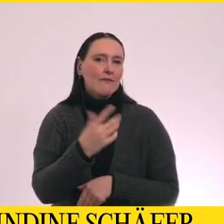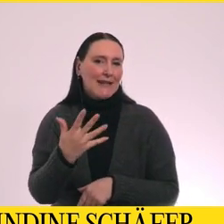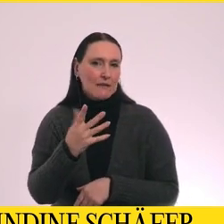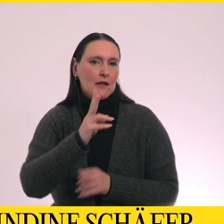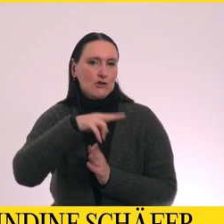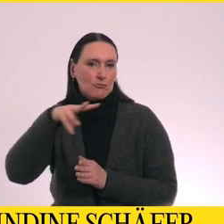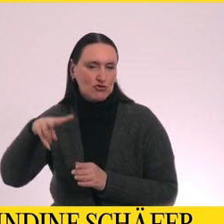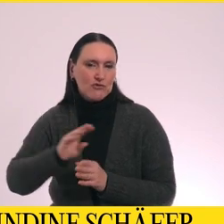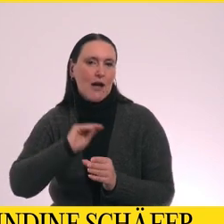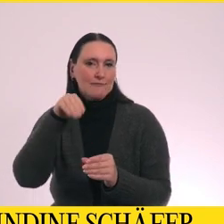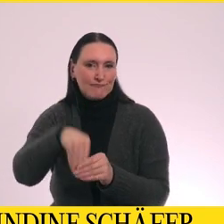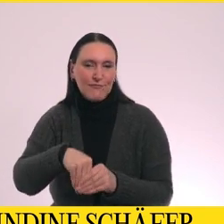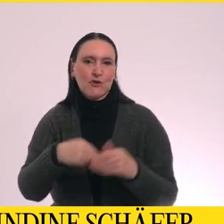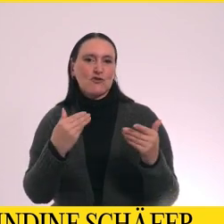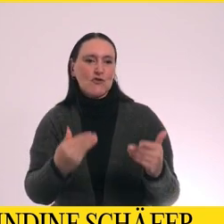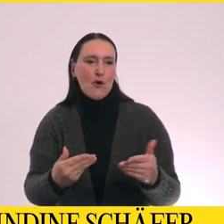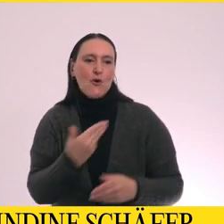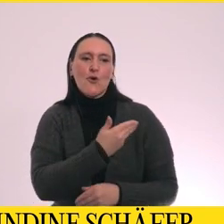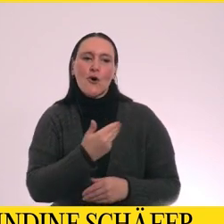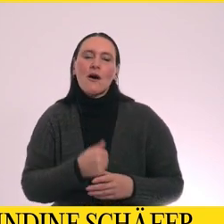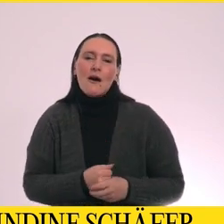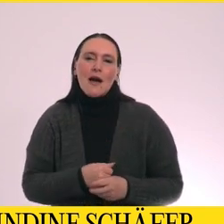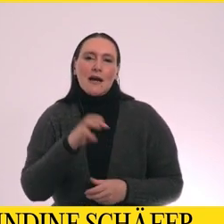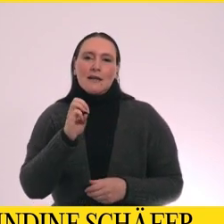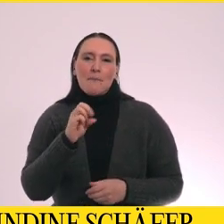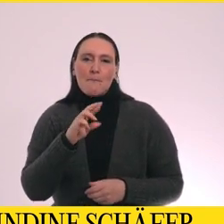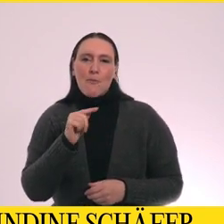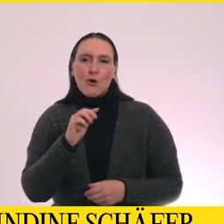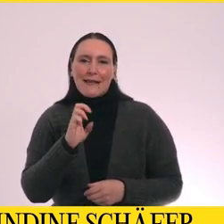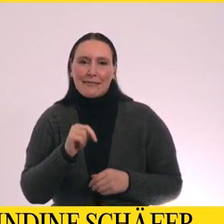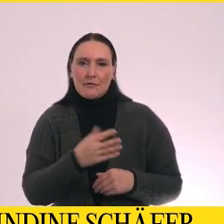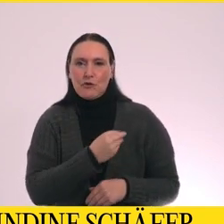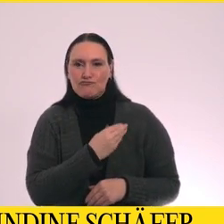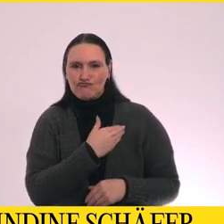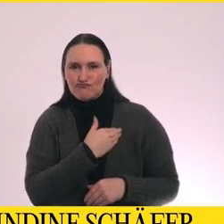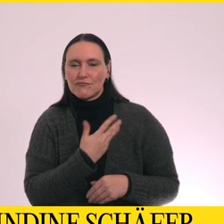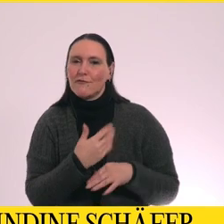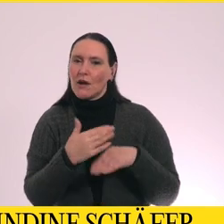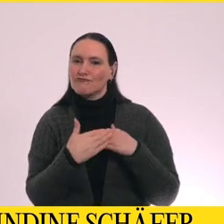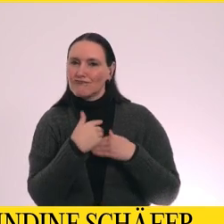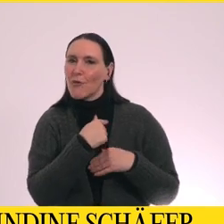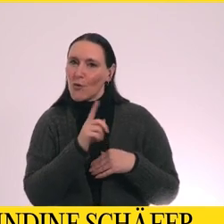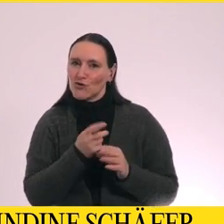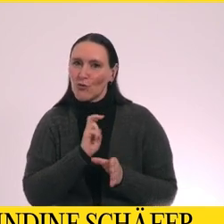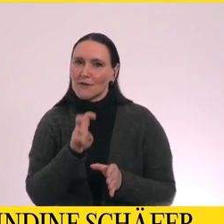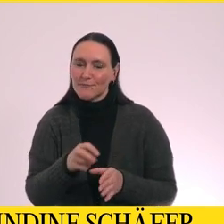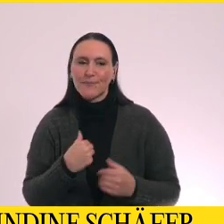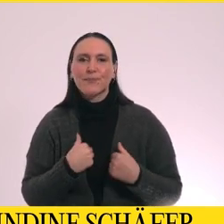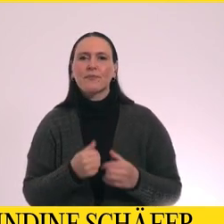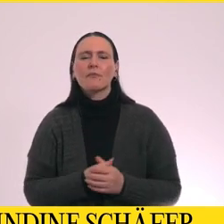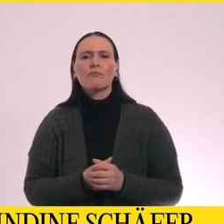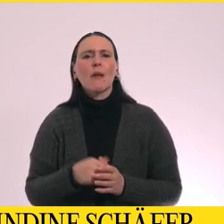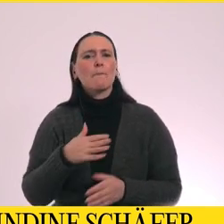Tuna and Morten. And I have been trying to participate in my